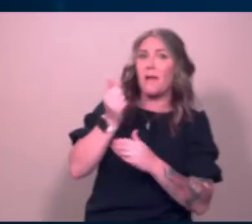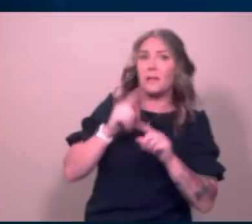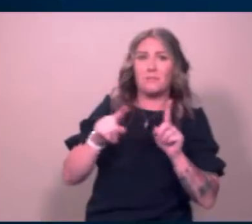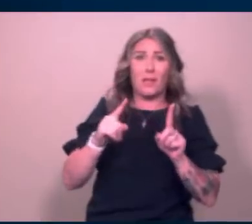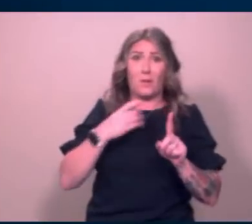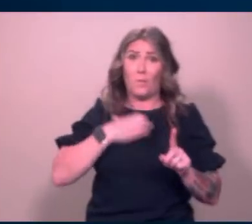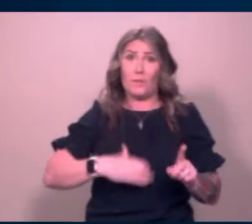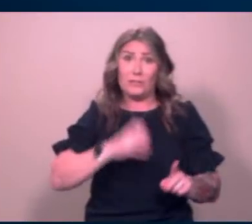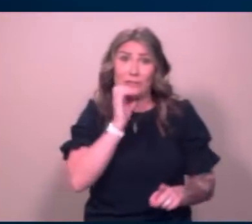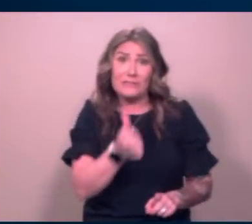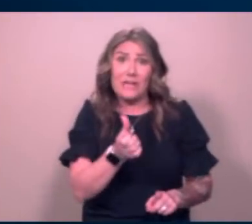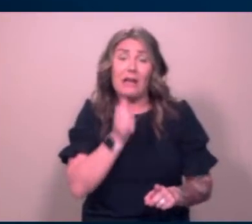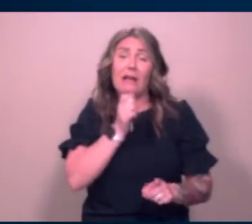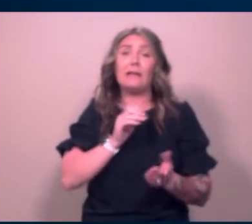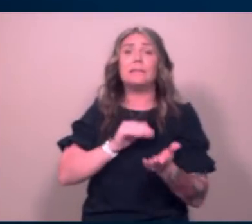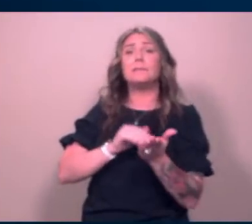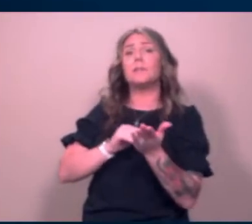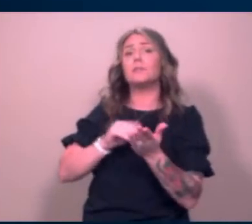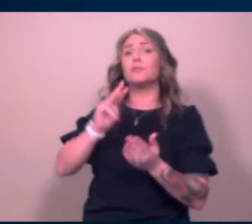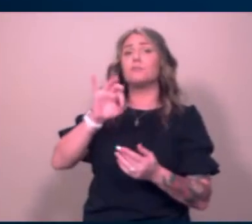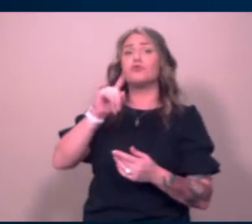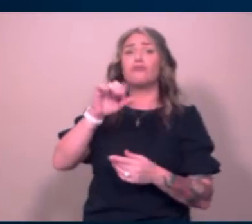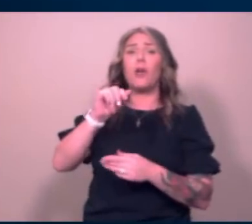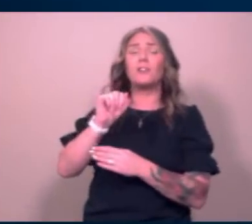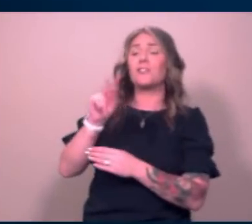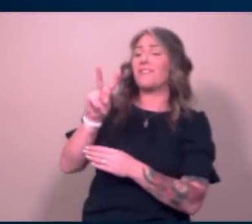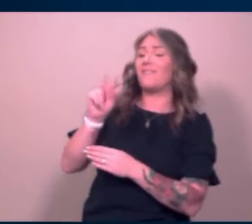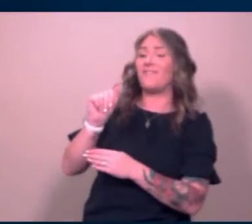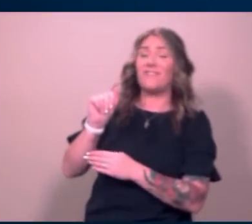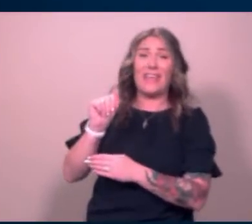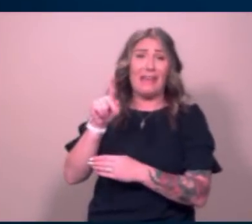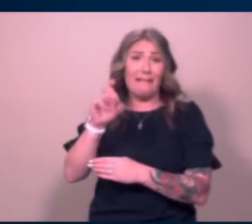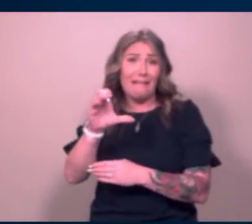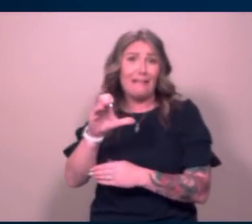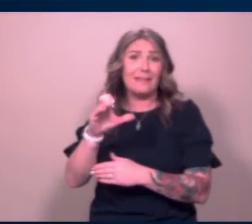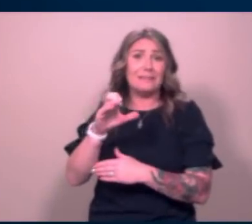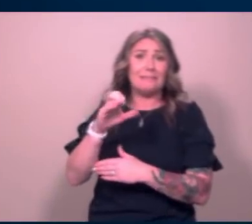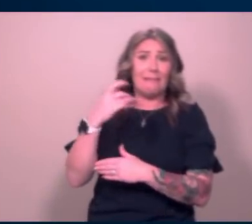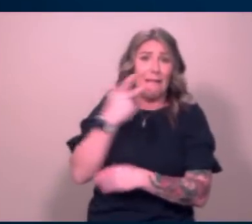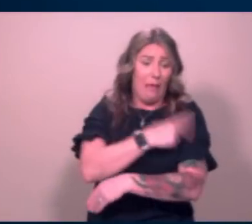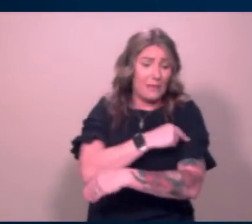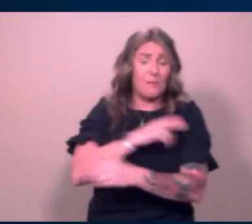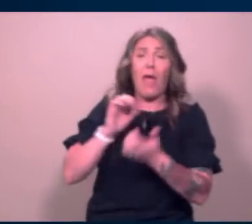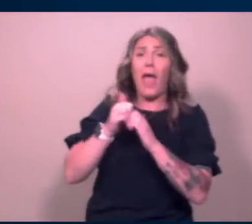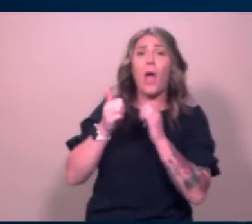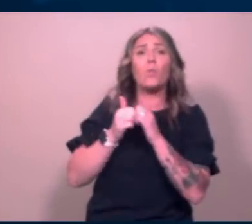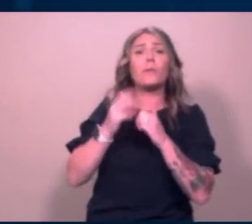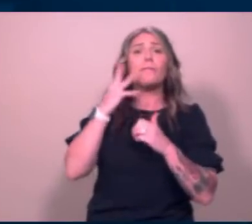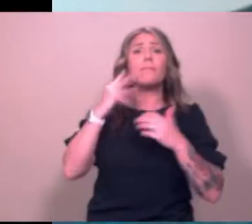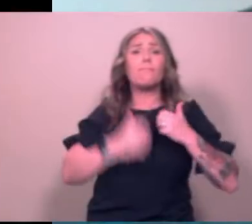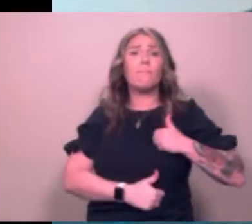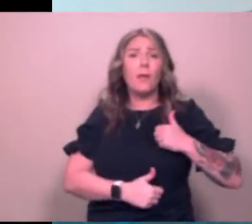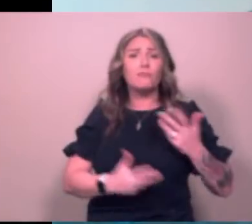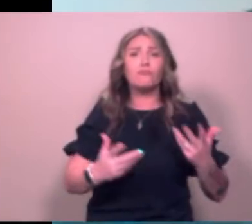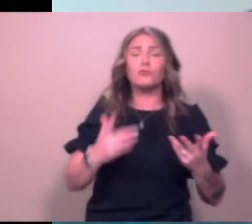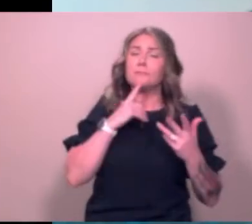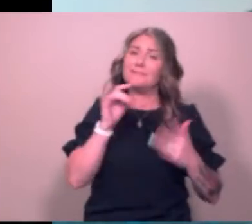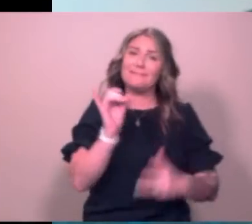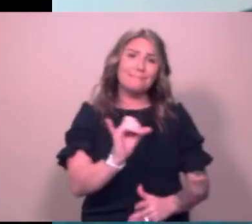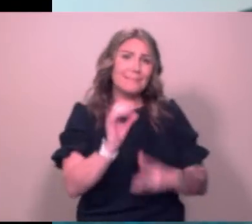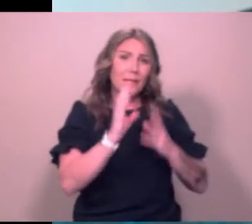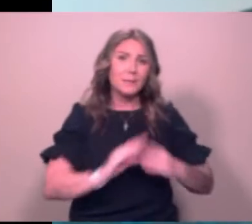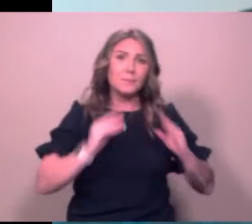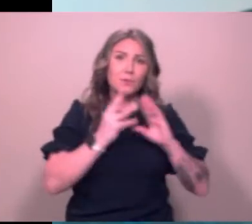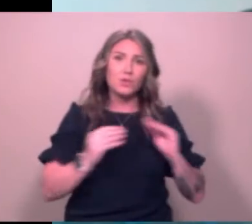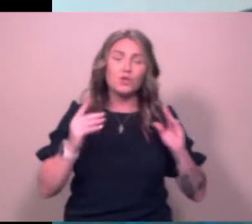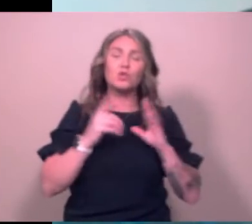Dr. Ahmad Batrash, Chief of Staff at the Kansas City VA Hospital. How are we doing with the veterans there? Same story, Steve. We